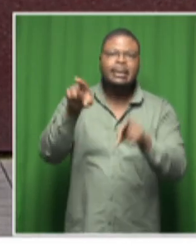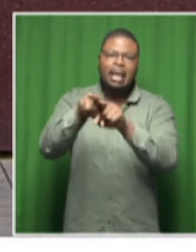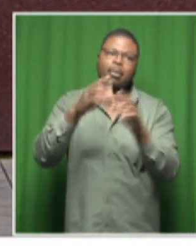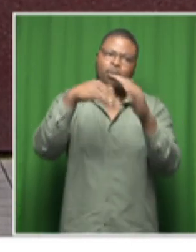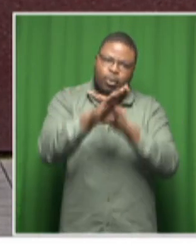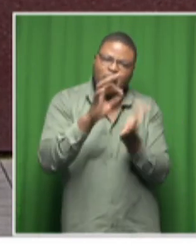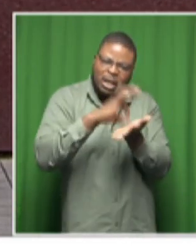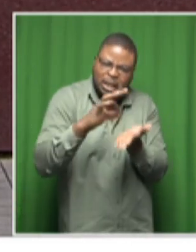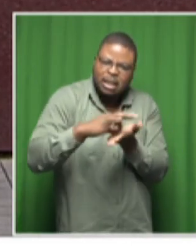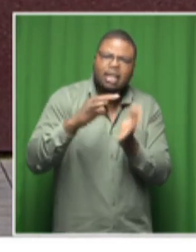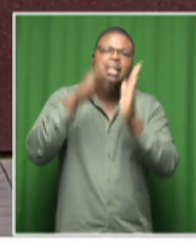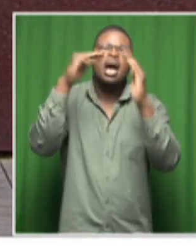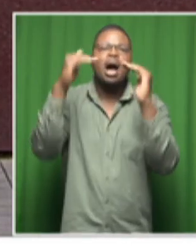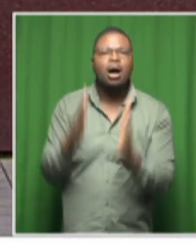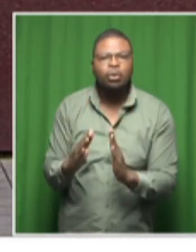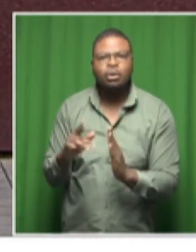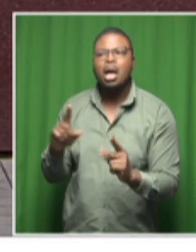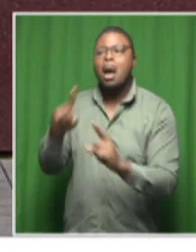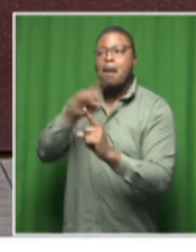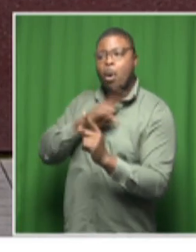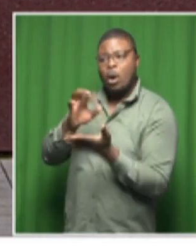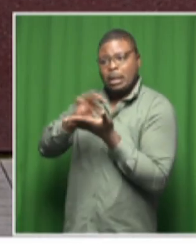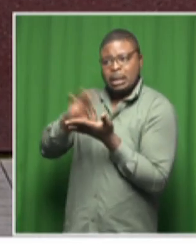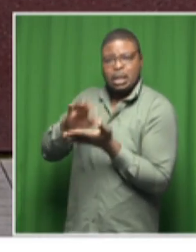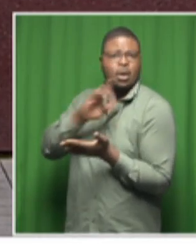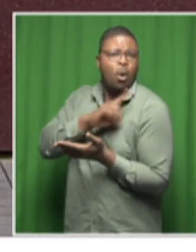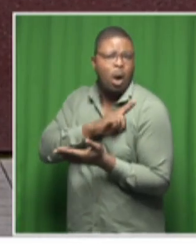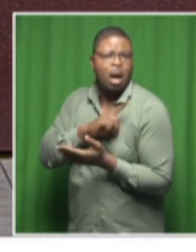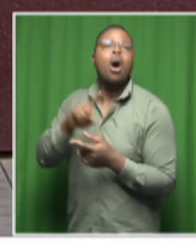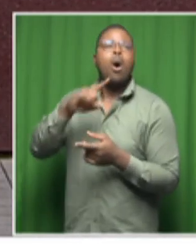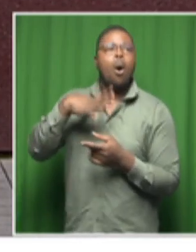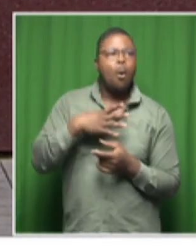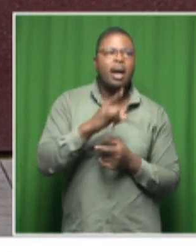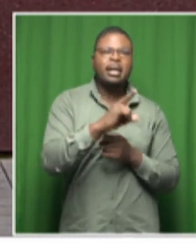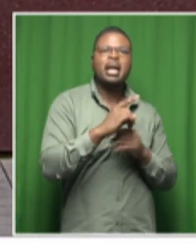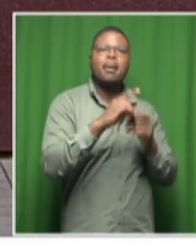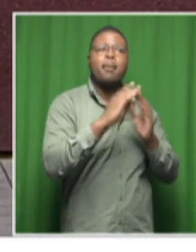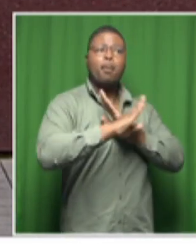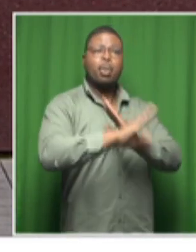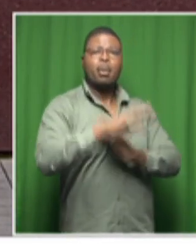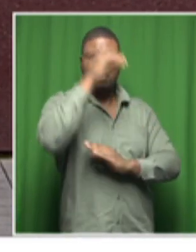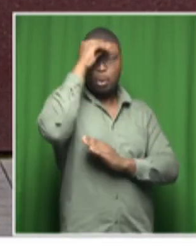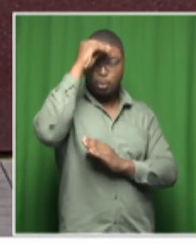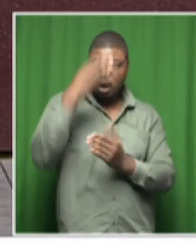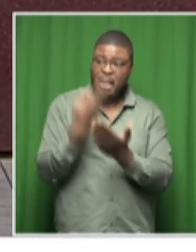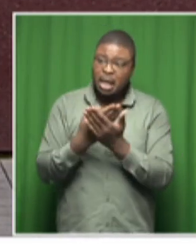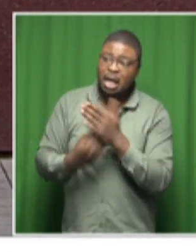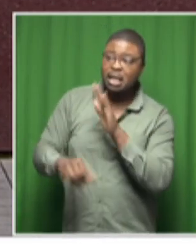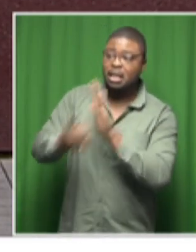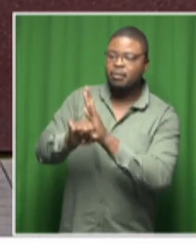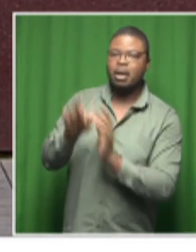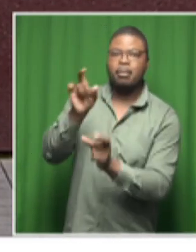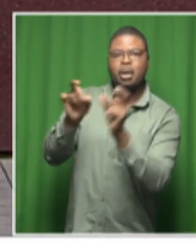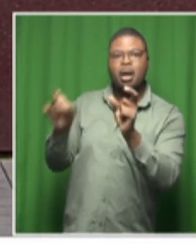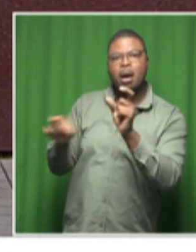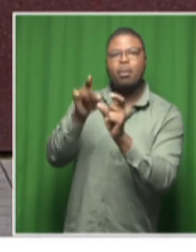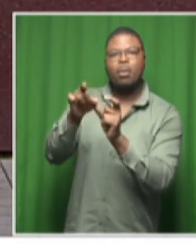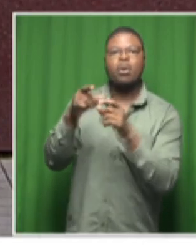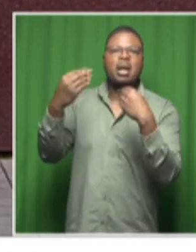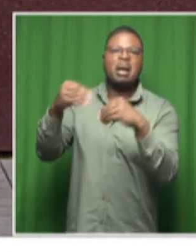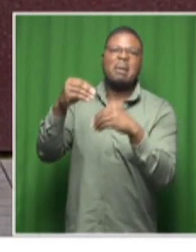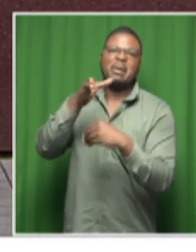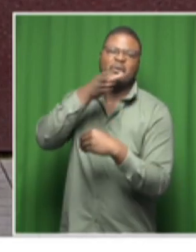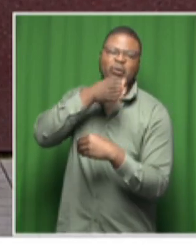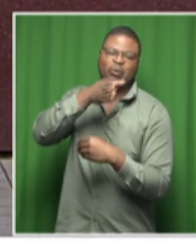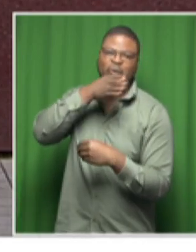She said she was doing it because she didn't want police to see that there were people drinking inside the house. So a lot of